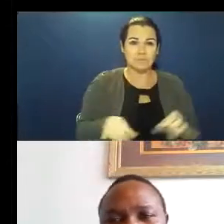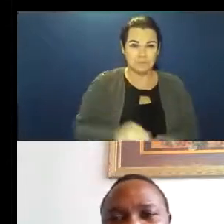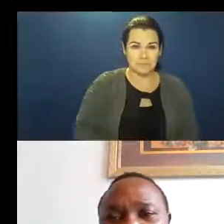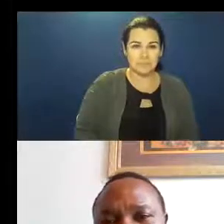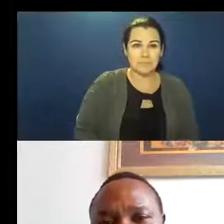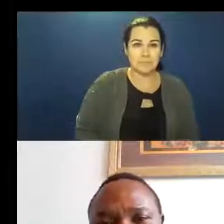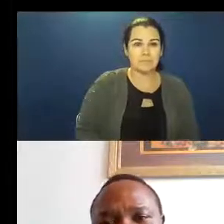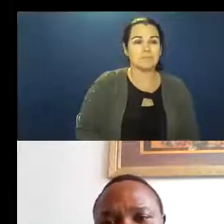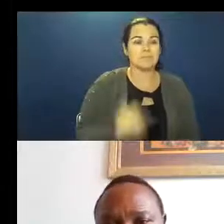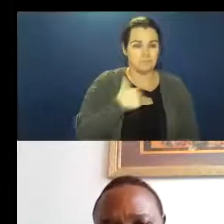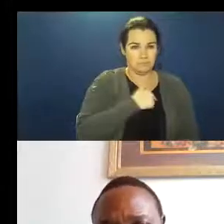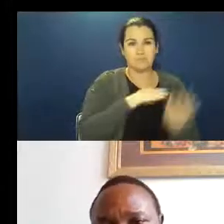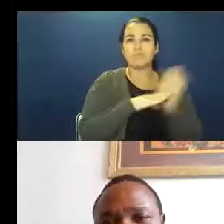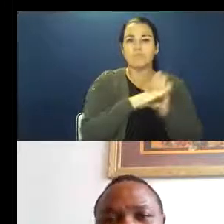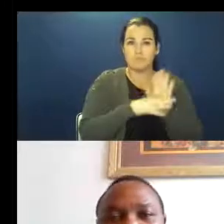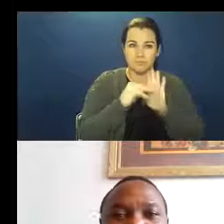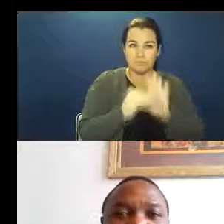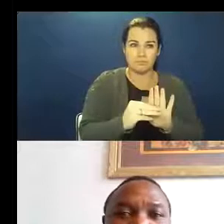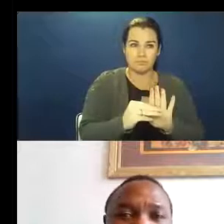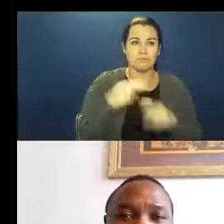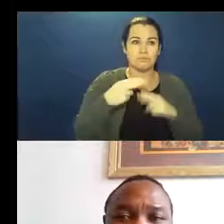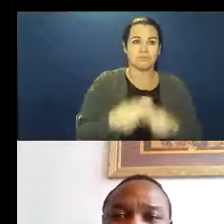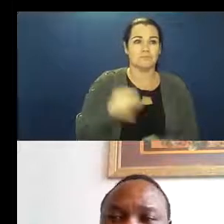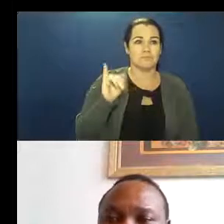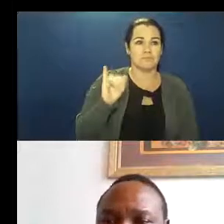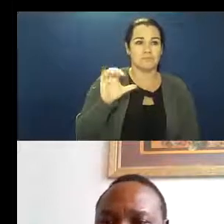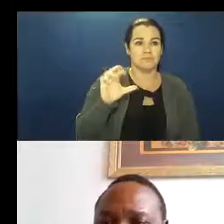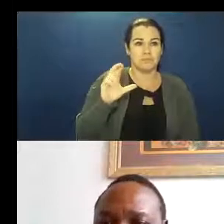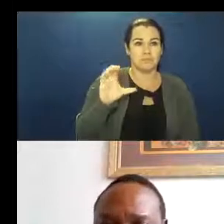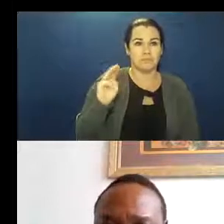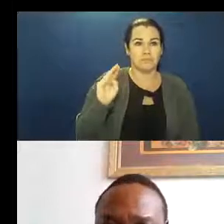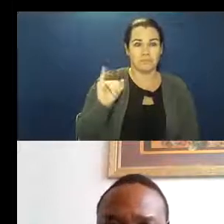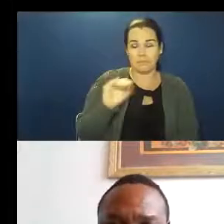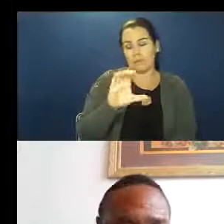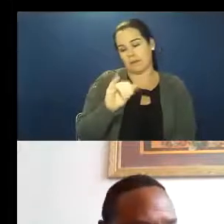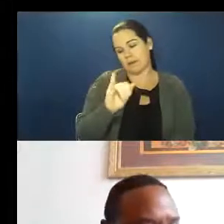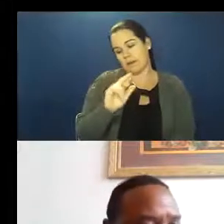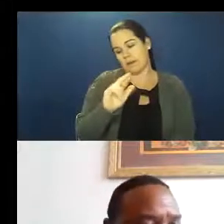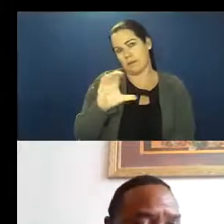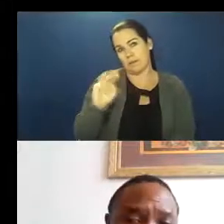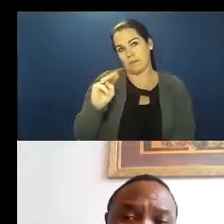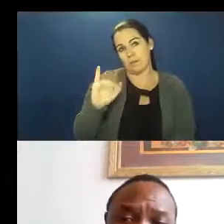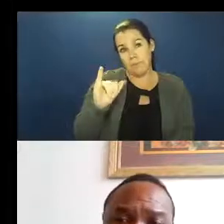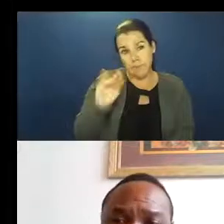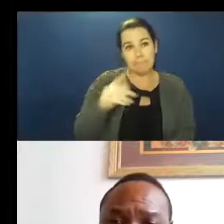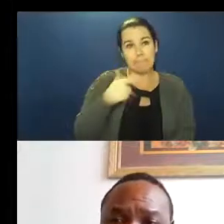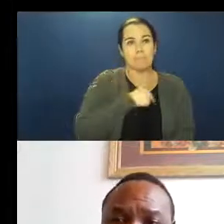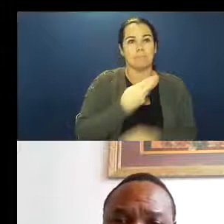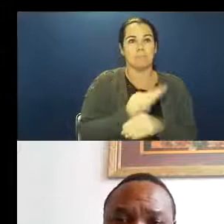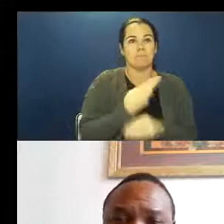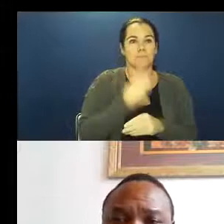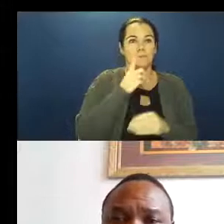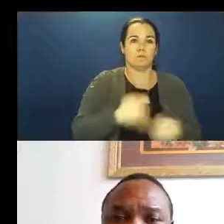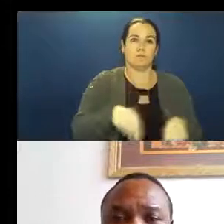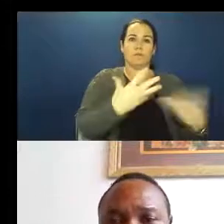developed a model, which is IQBIM, that we are using to provide interventions. And these interventions